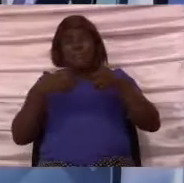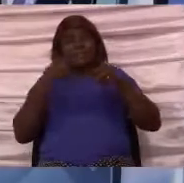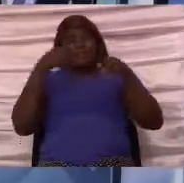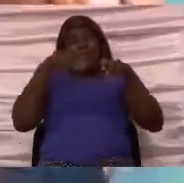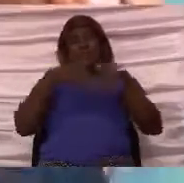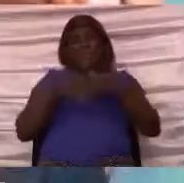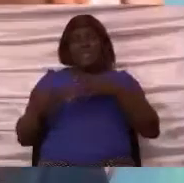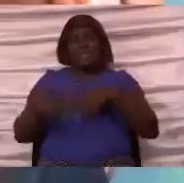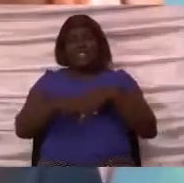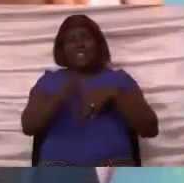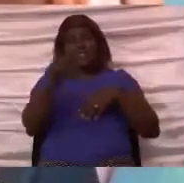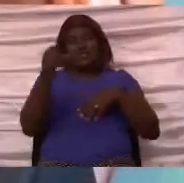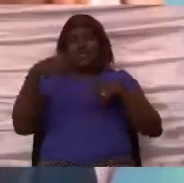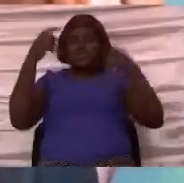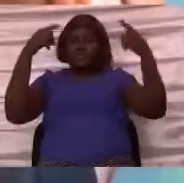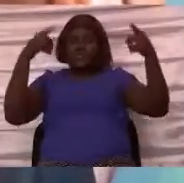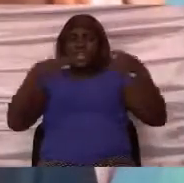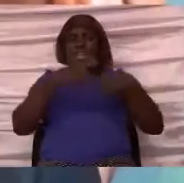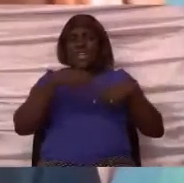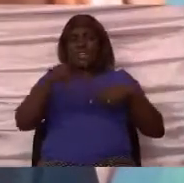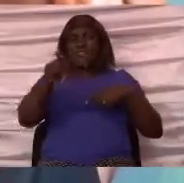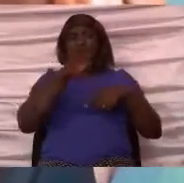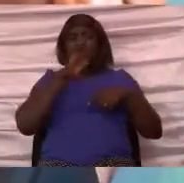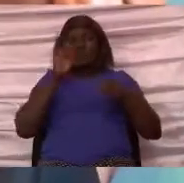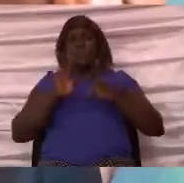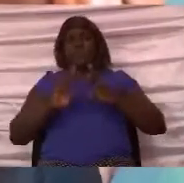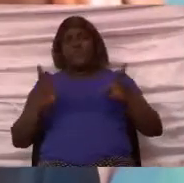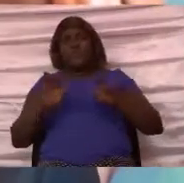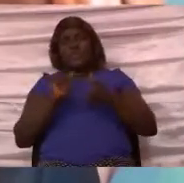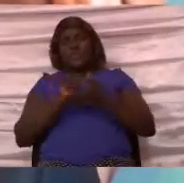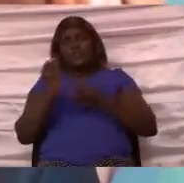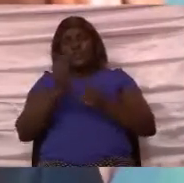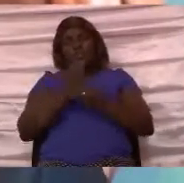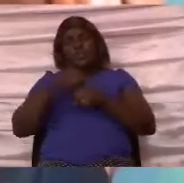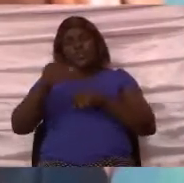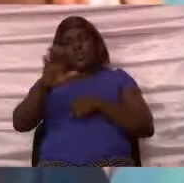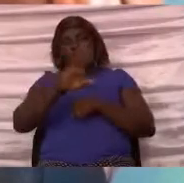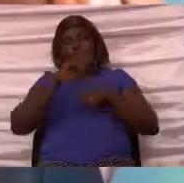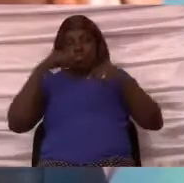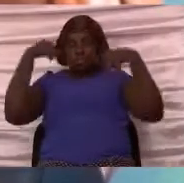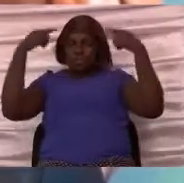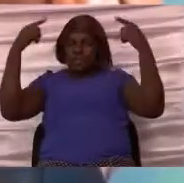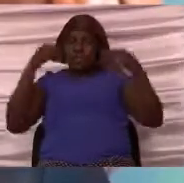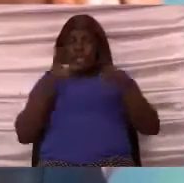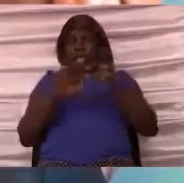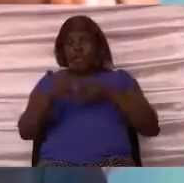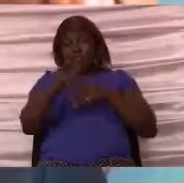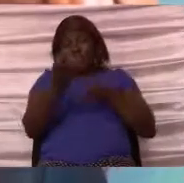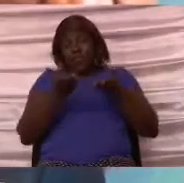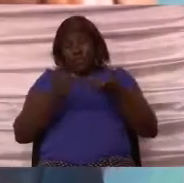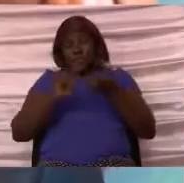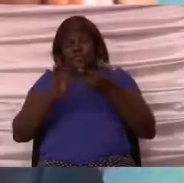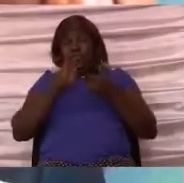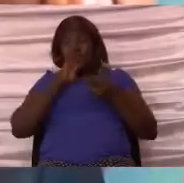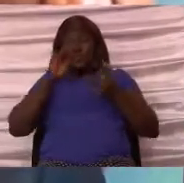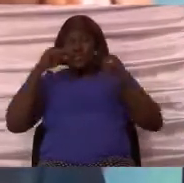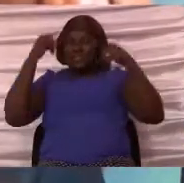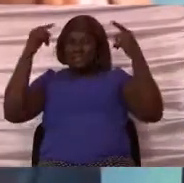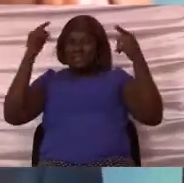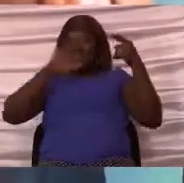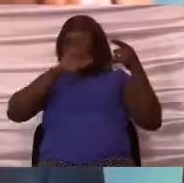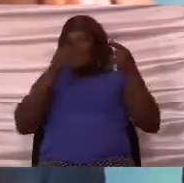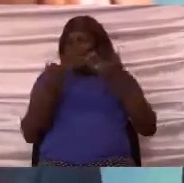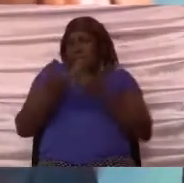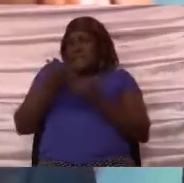of success, and it is your determination that will create your success. If you want to be successful, don't choose easy